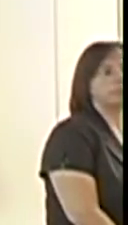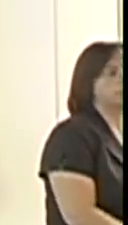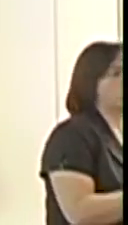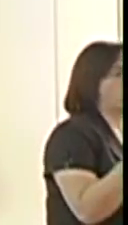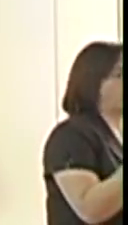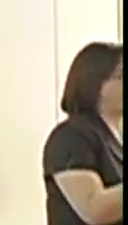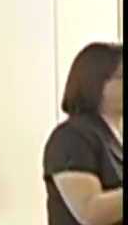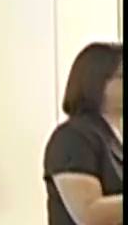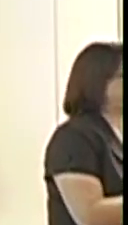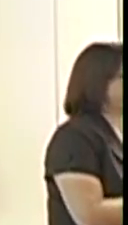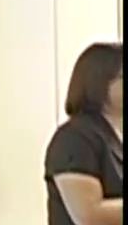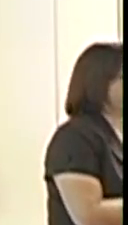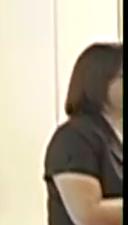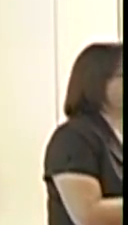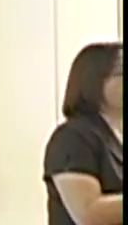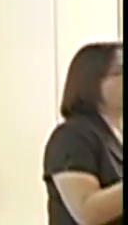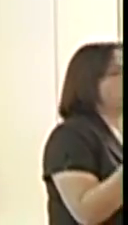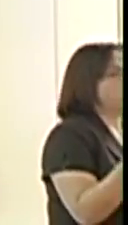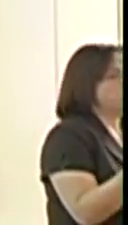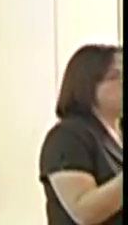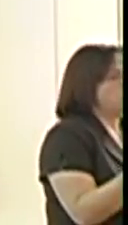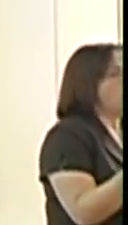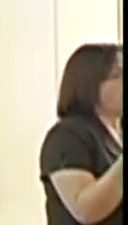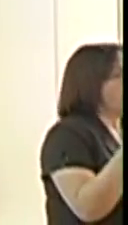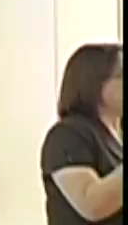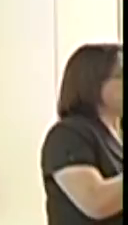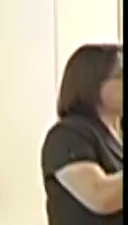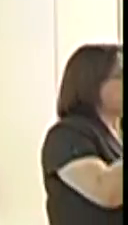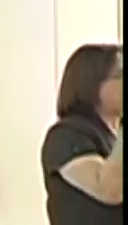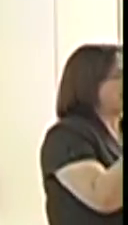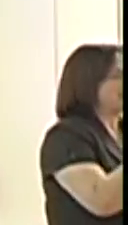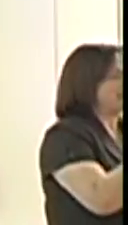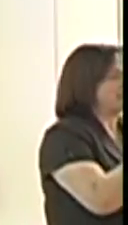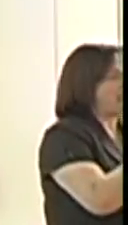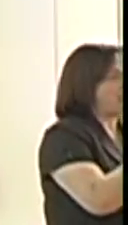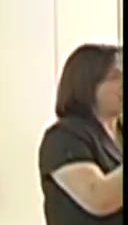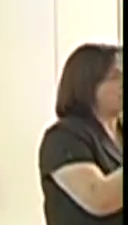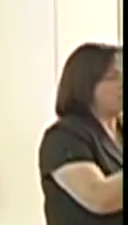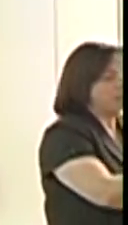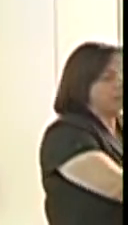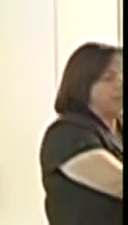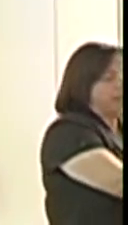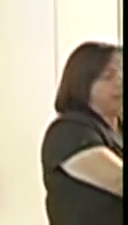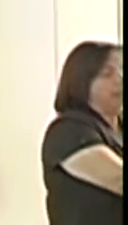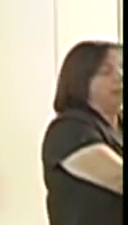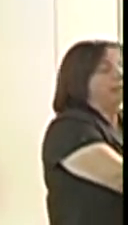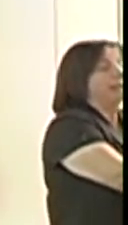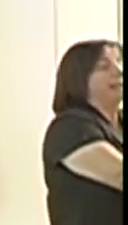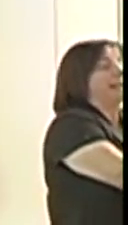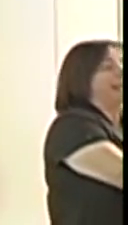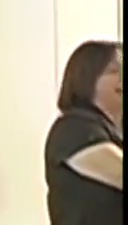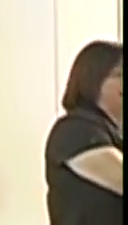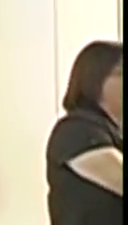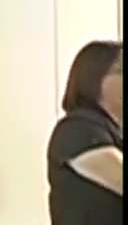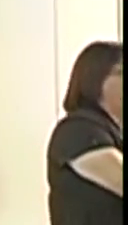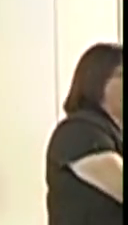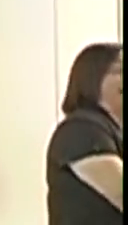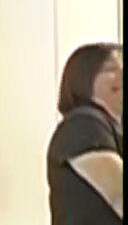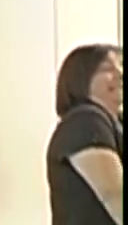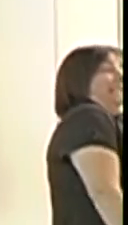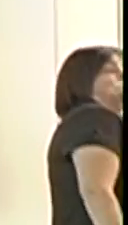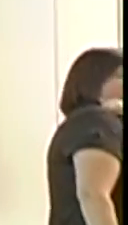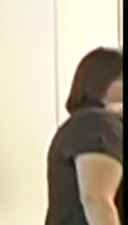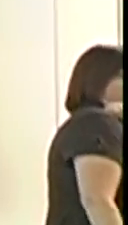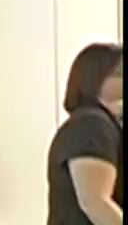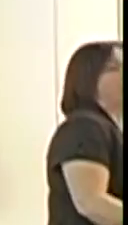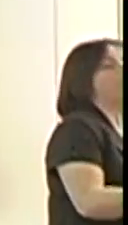Okay, we even find some examples of very extreme proximalization, and I'll show you one example of this. Here the child is